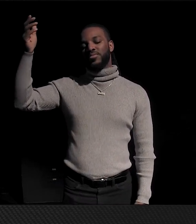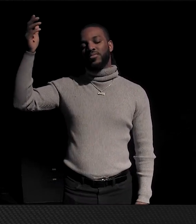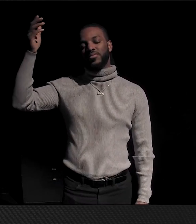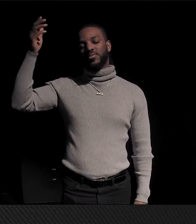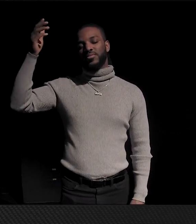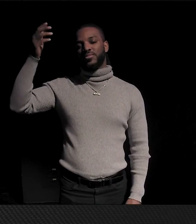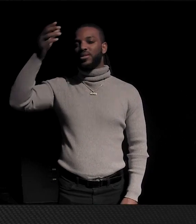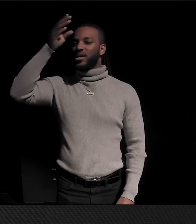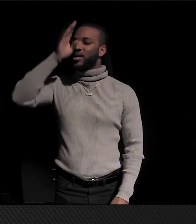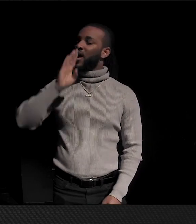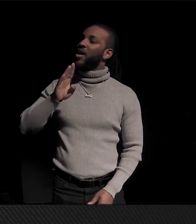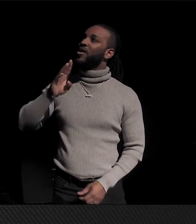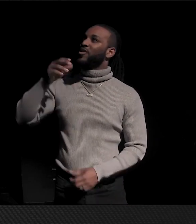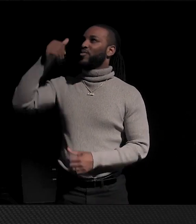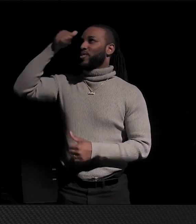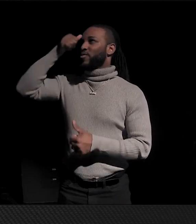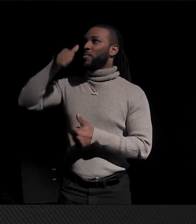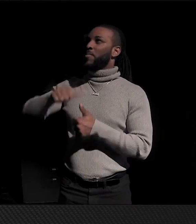love. God, we remember today.